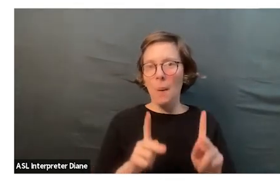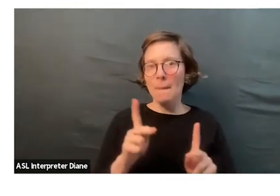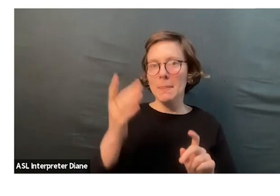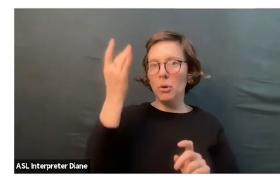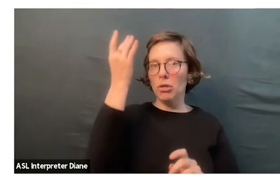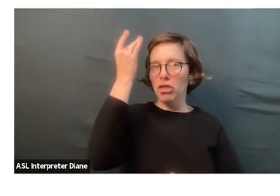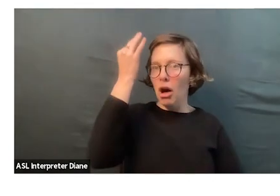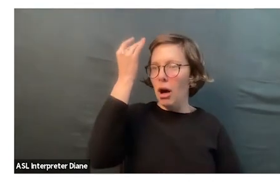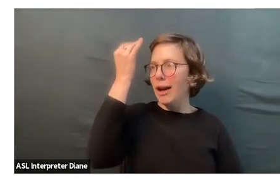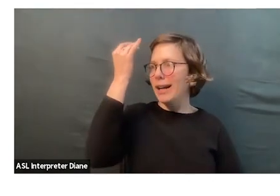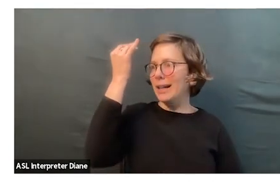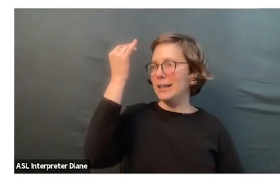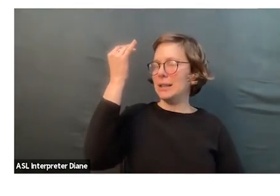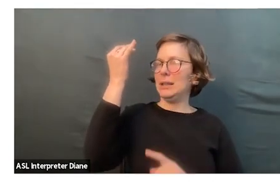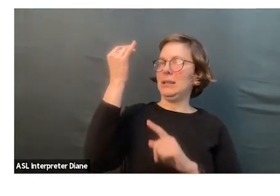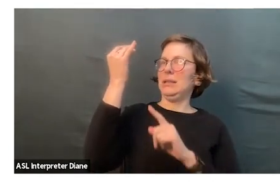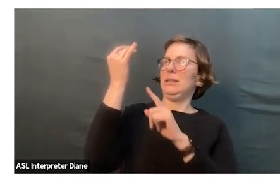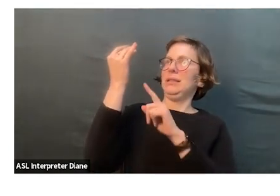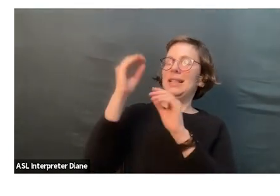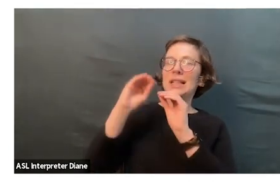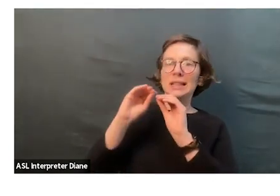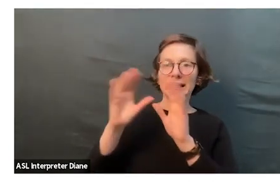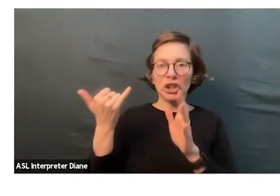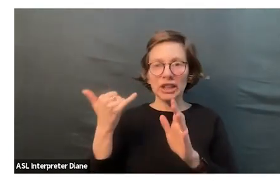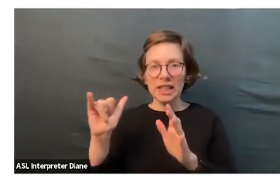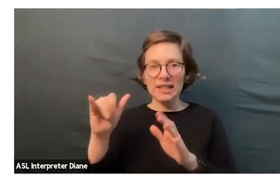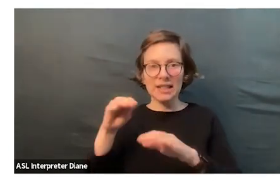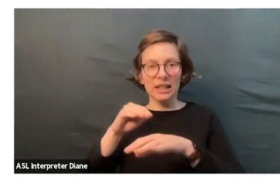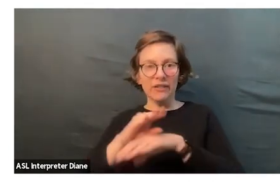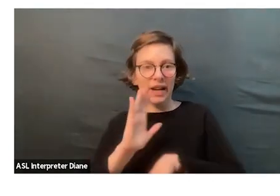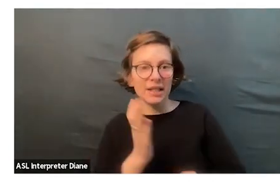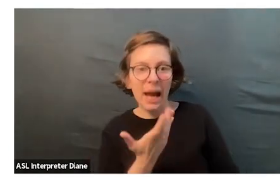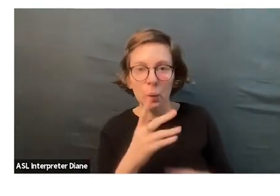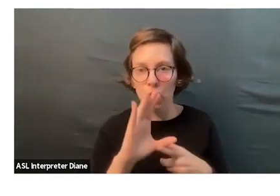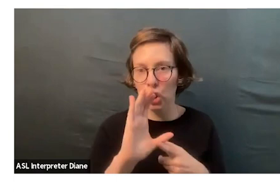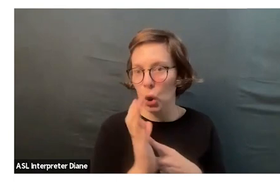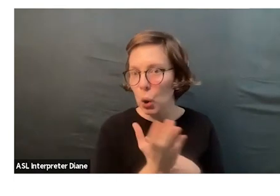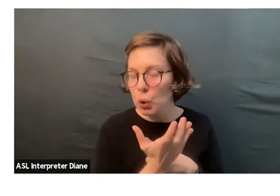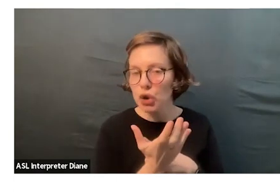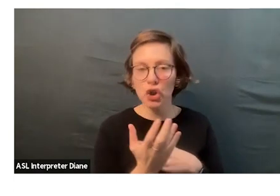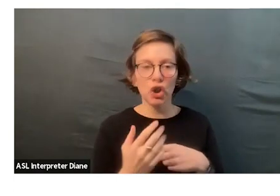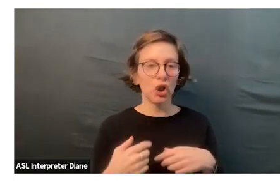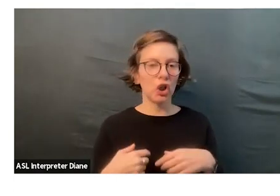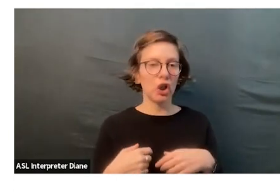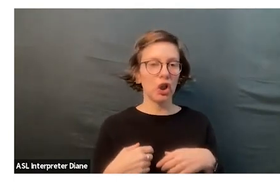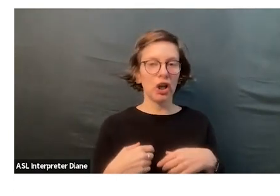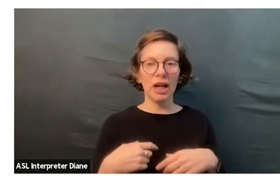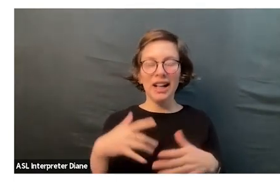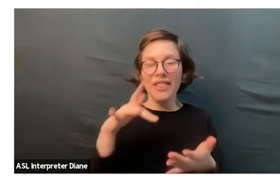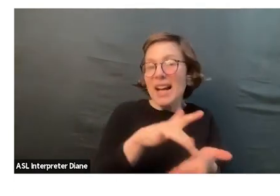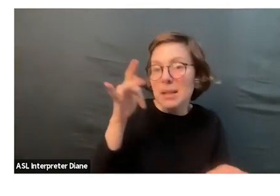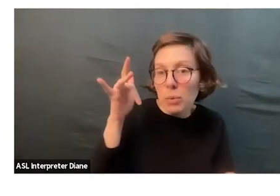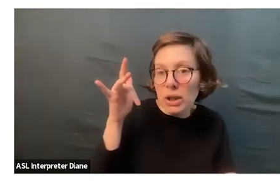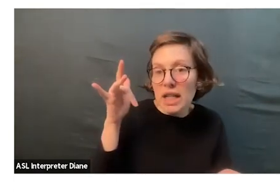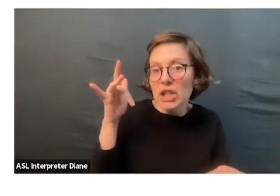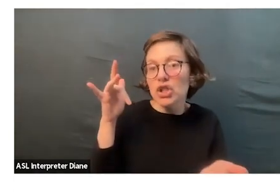from forever ago into now, and same thing is the practice of analyzing, of thinking,